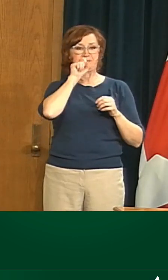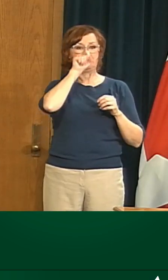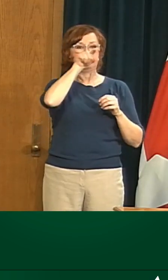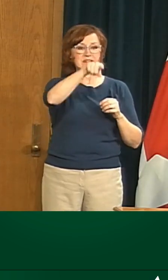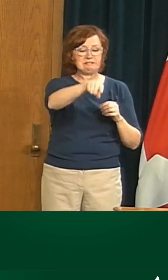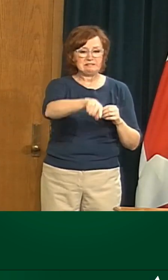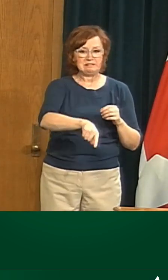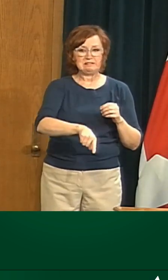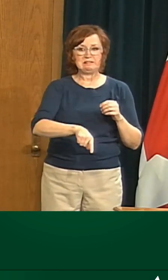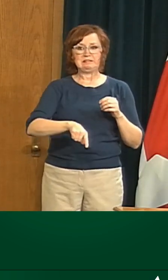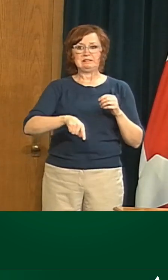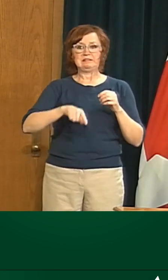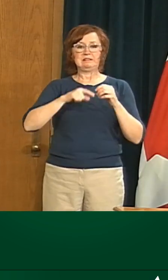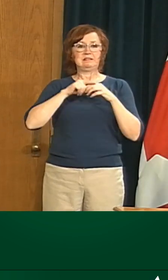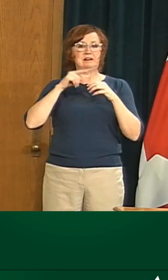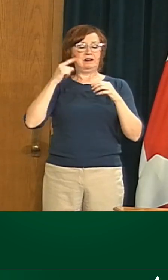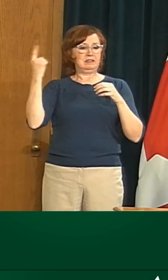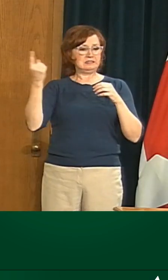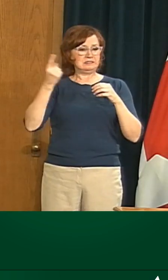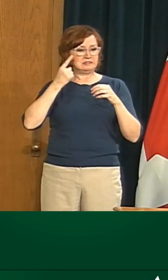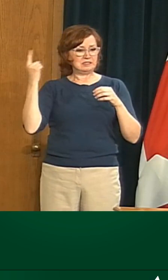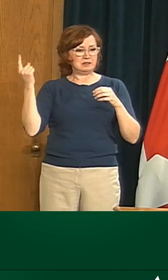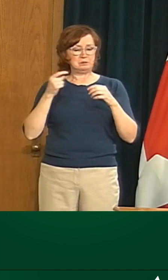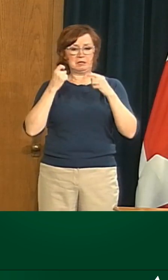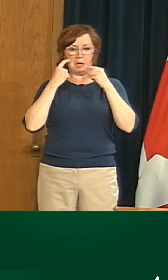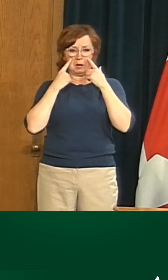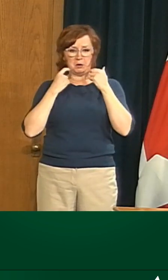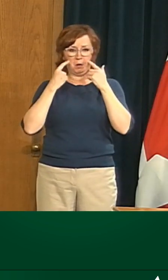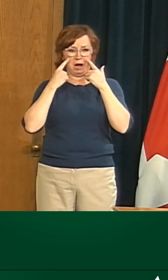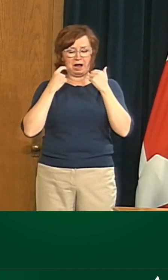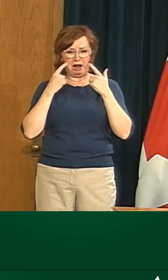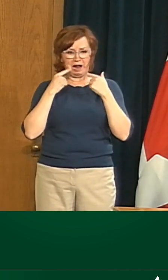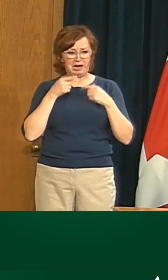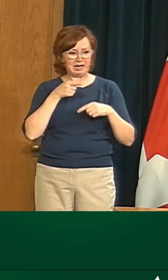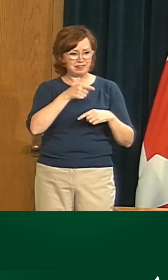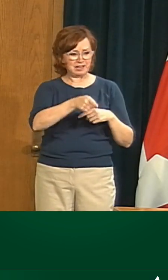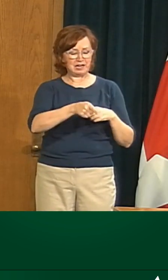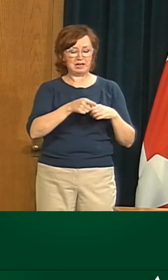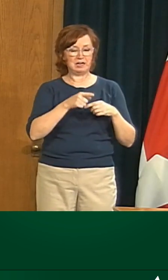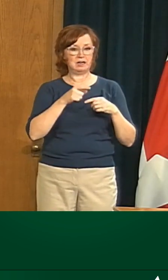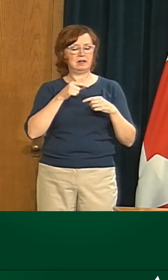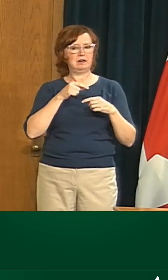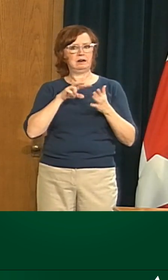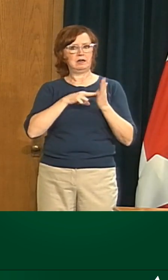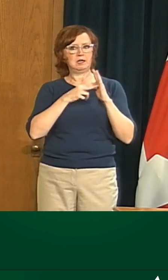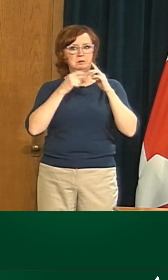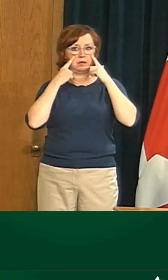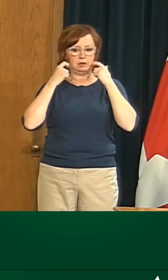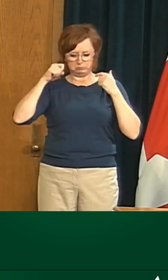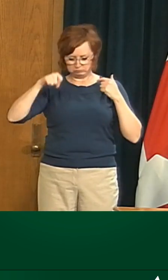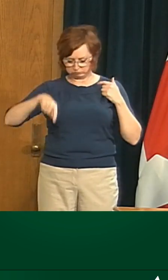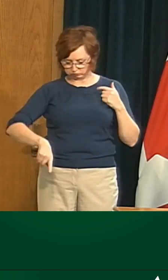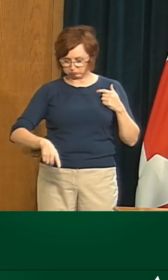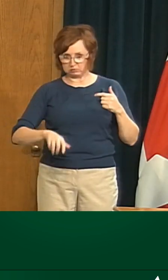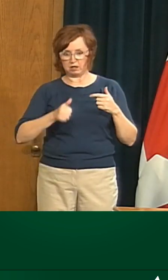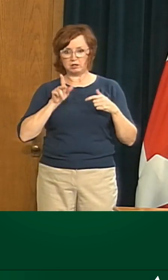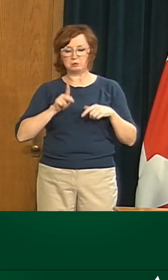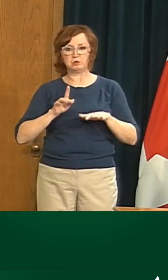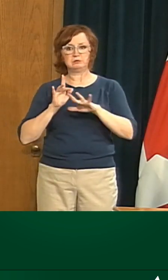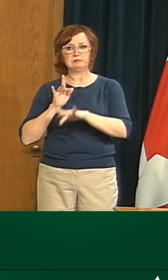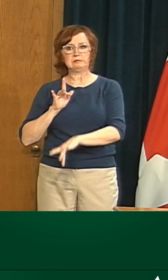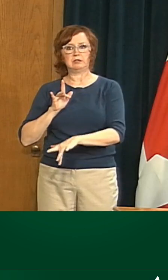very quickly. We have a reproductive transmission rate, RT, of less than 1, which means that each